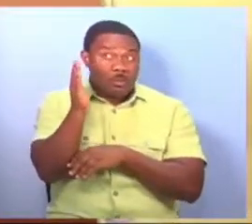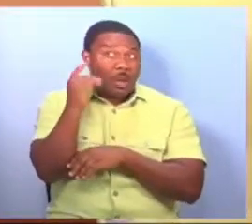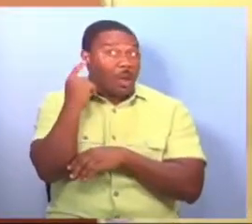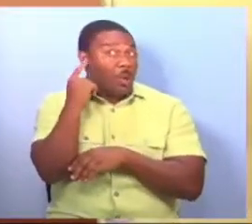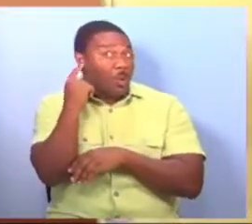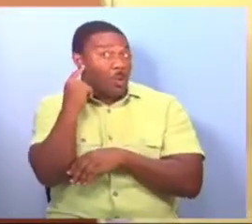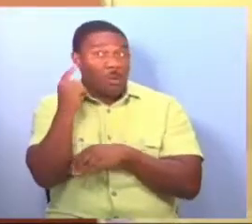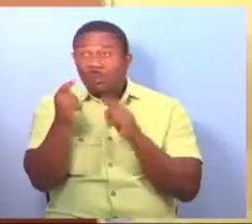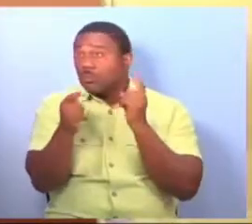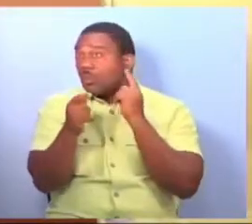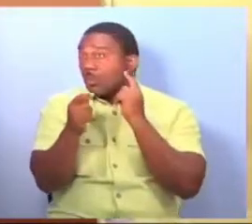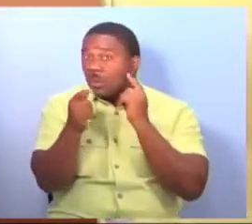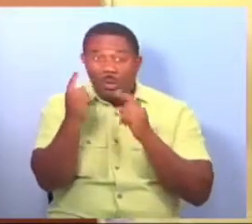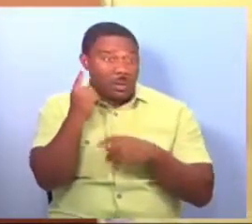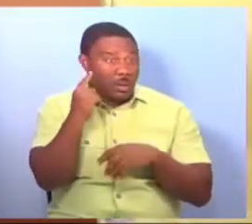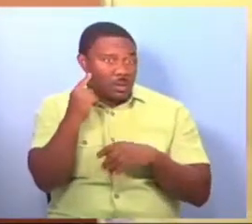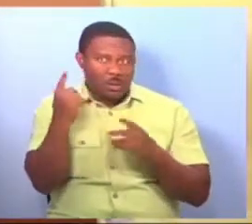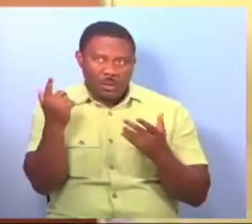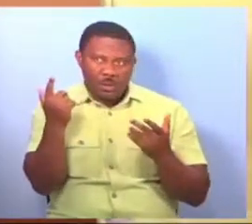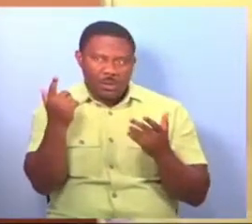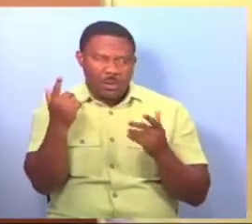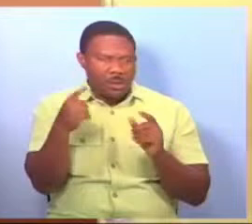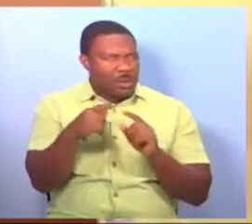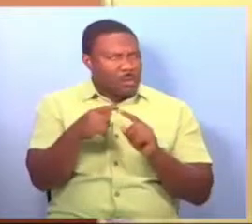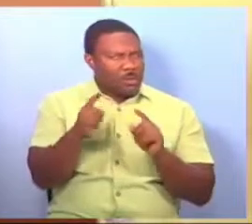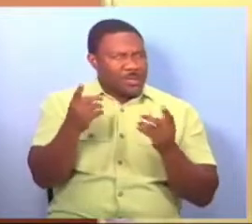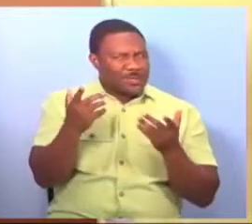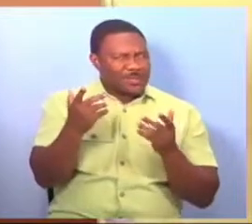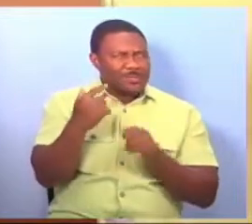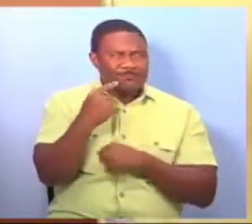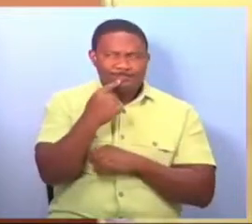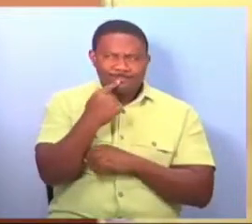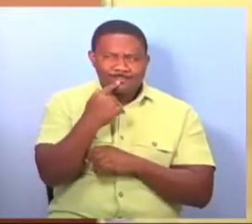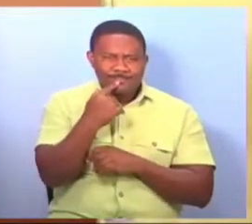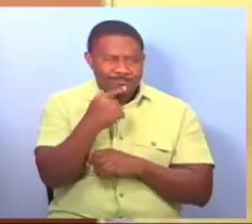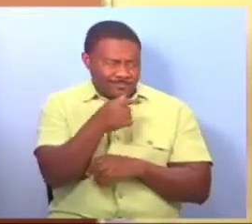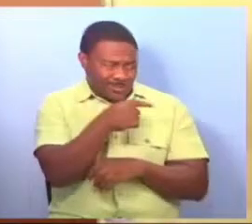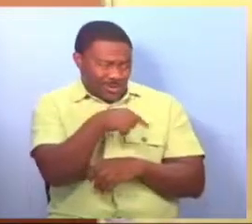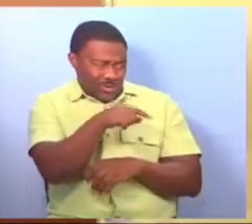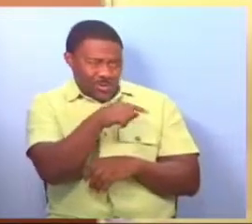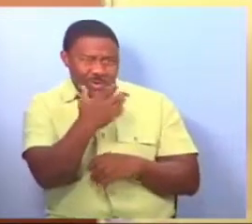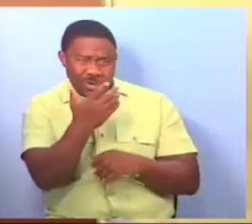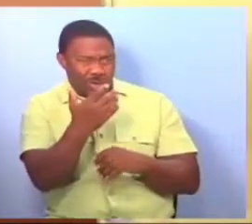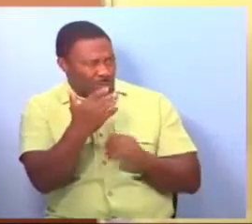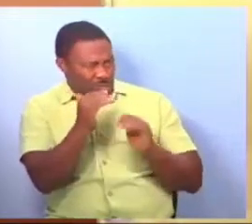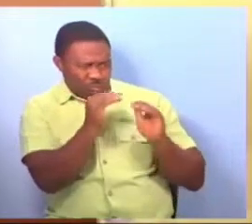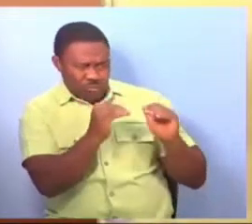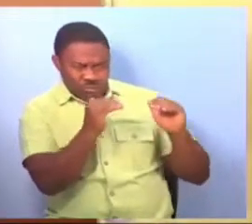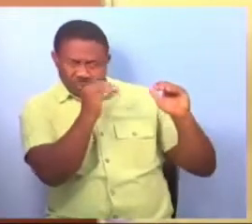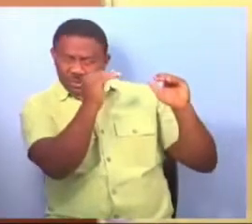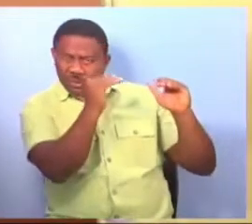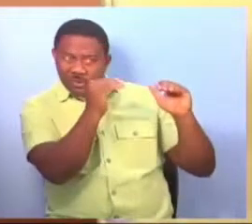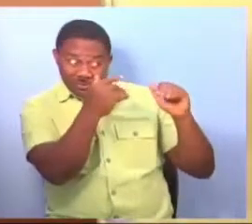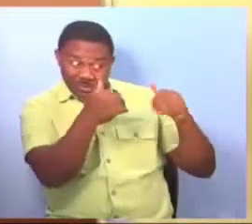It doesn't normally happen when somebody is alive and we pay tribute.